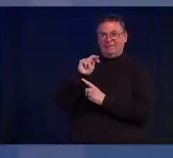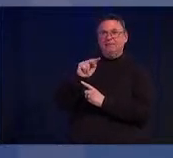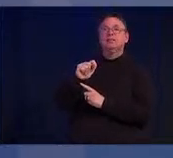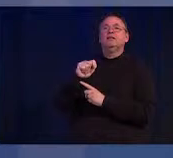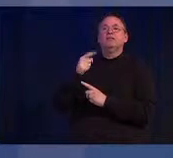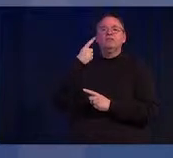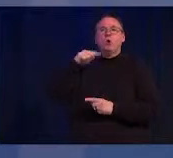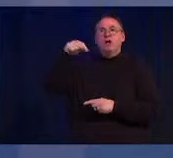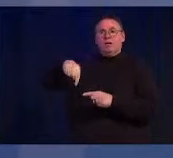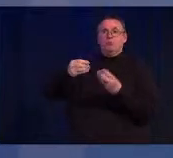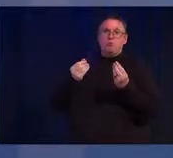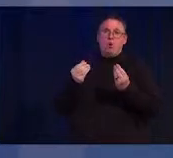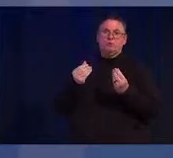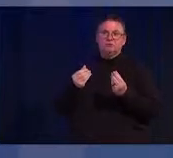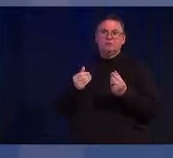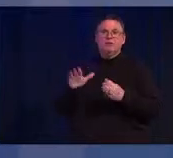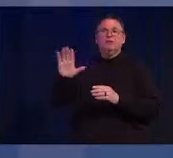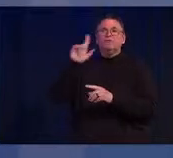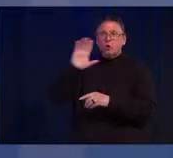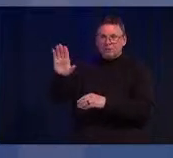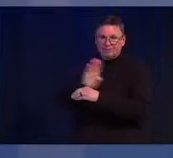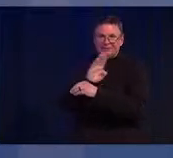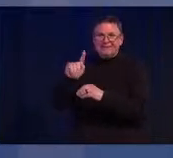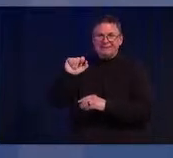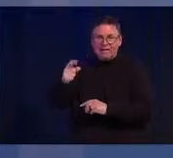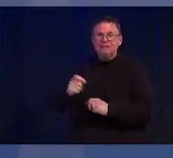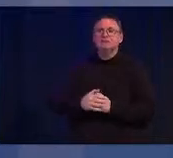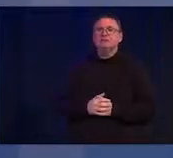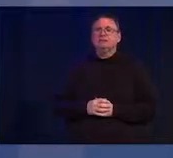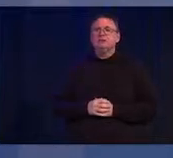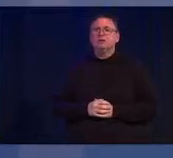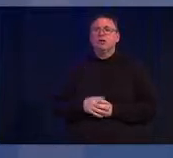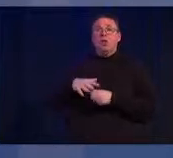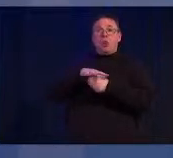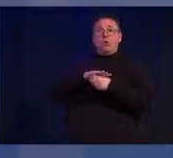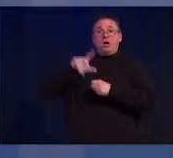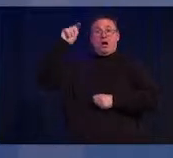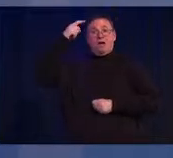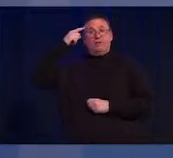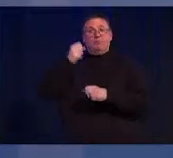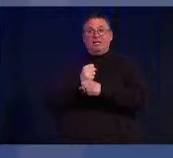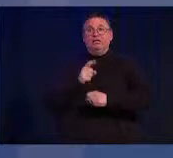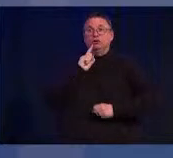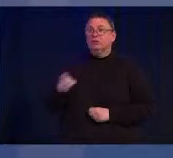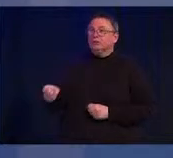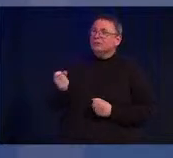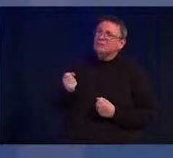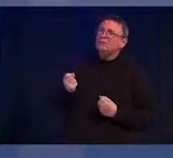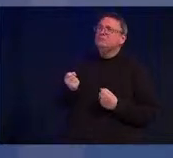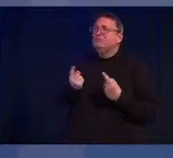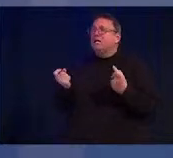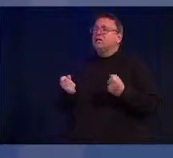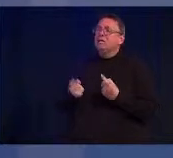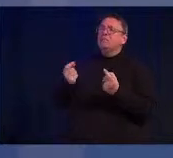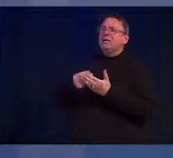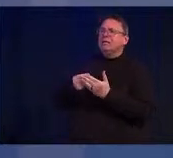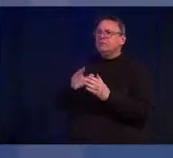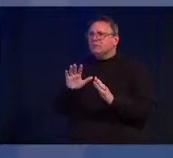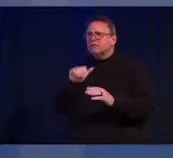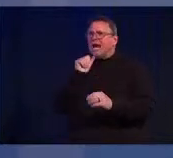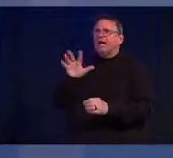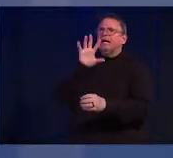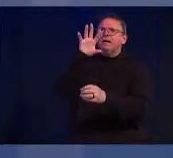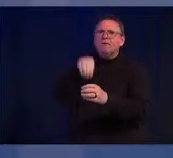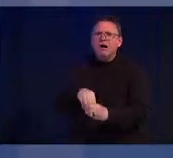make sure that local government can do things with your money that don't involve local